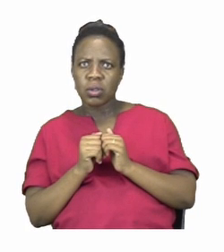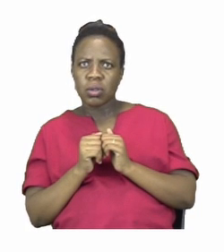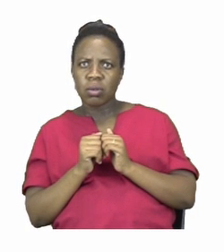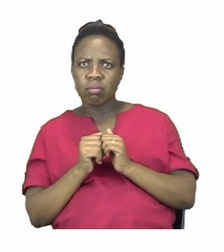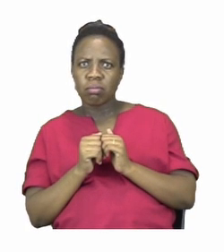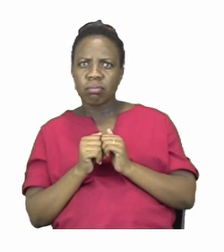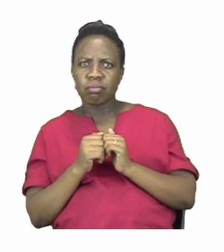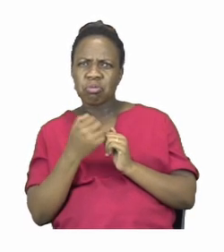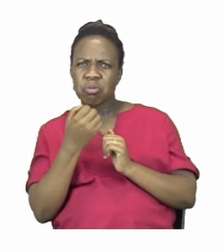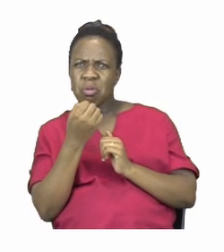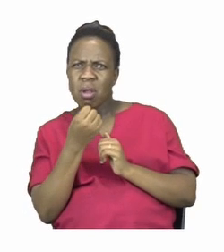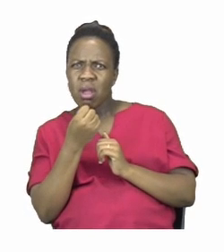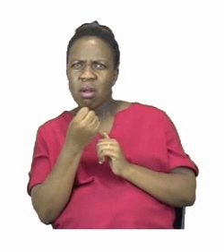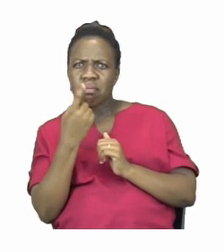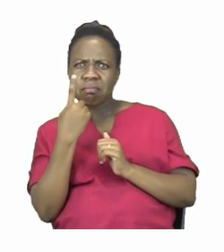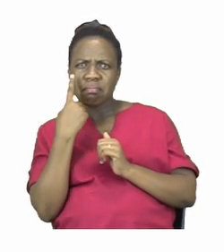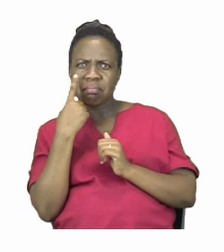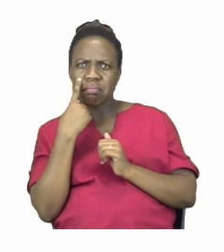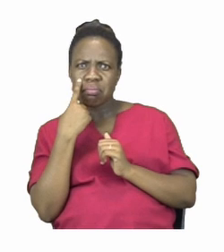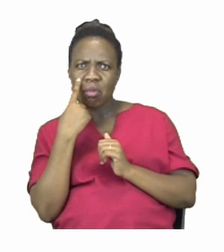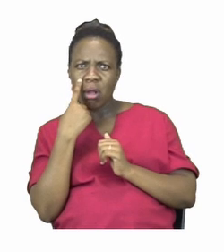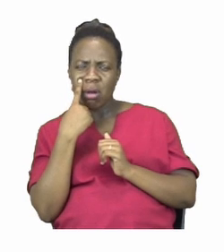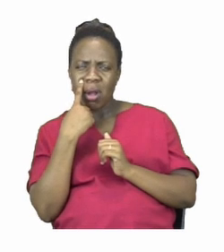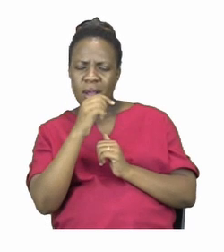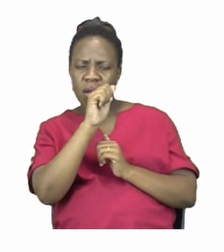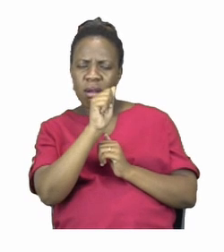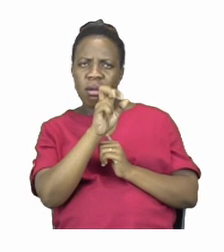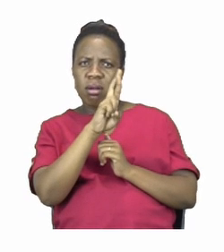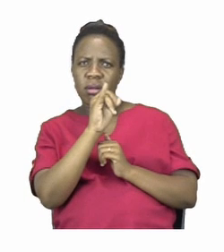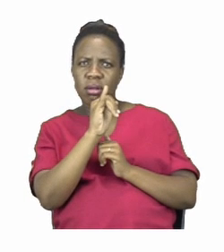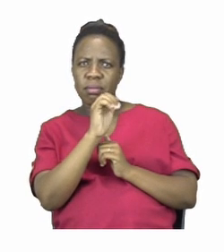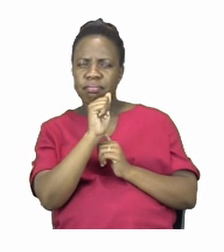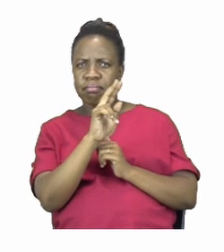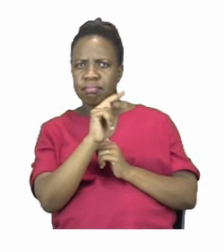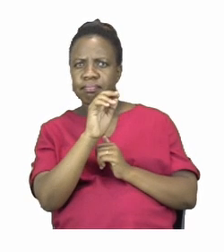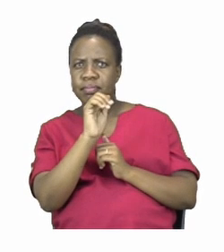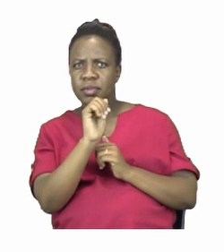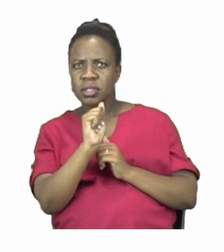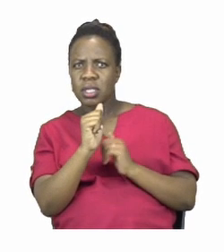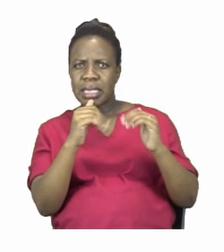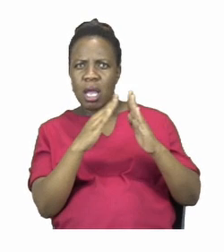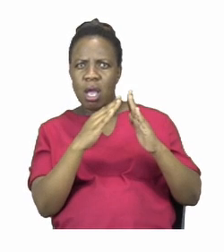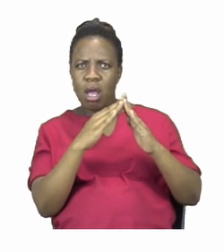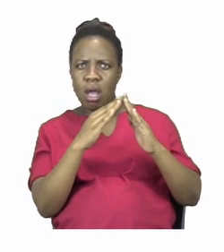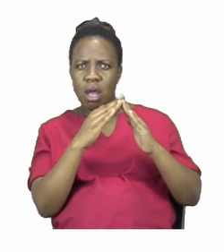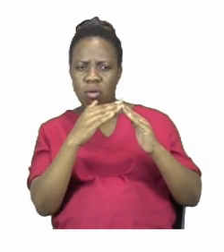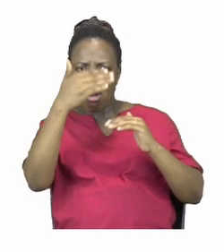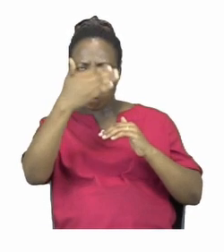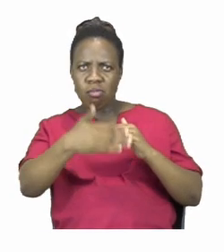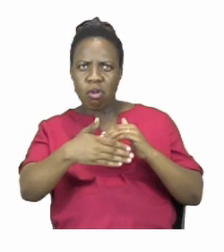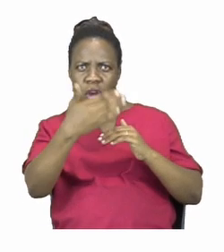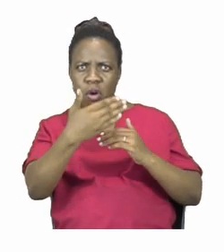car. Now everyone, let's see. What else do we have? We also have